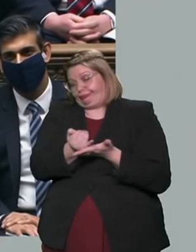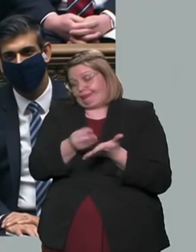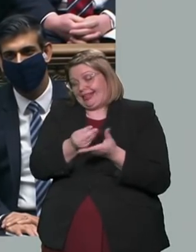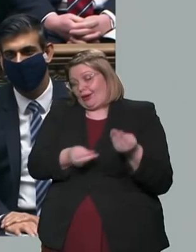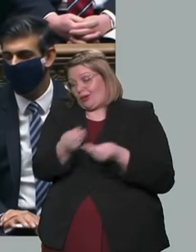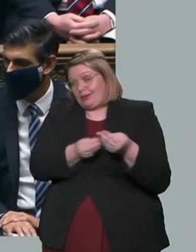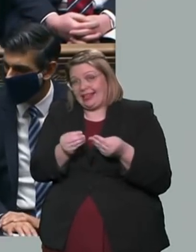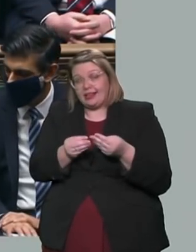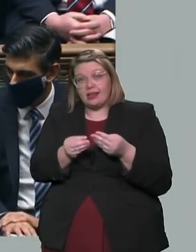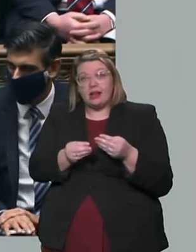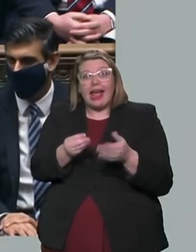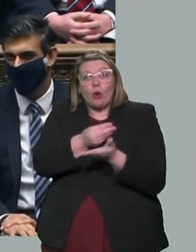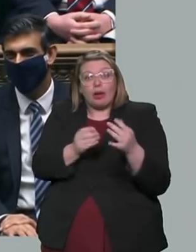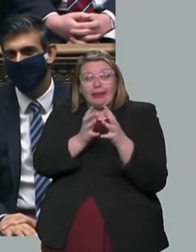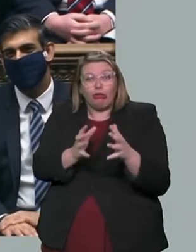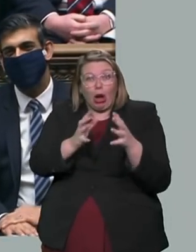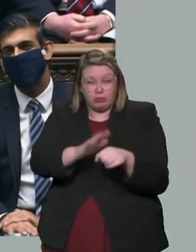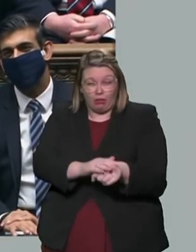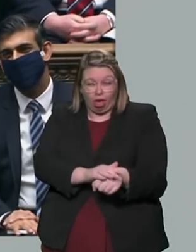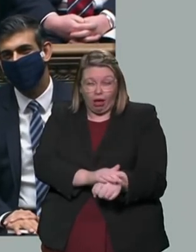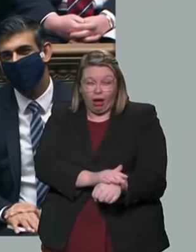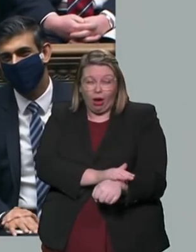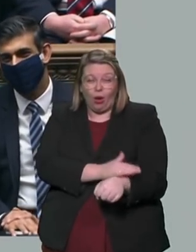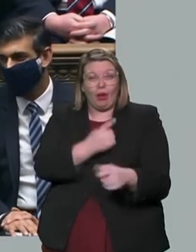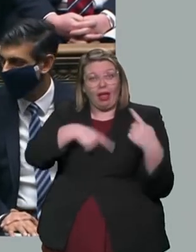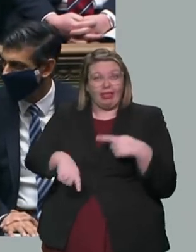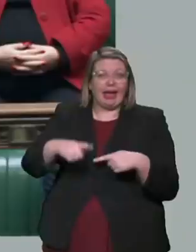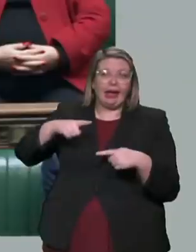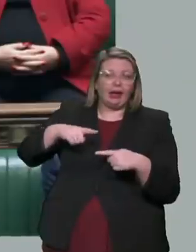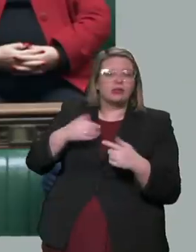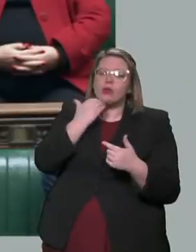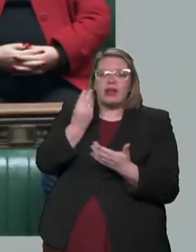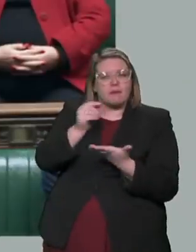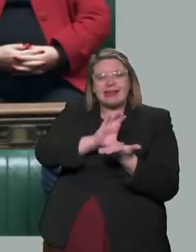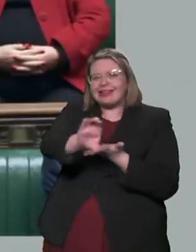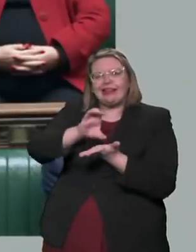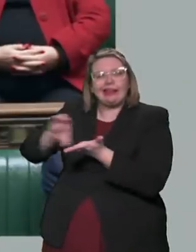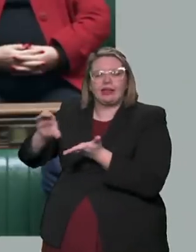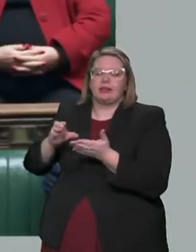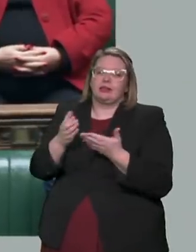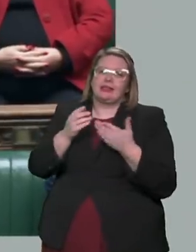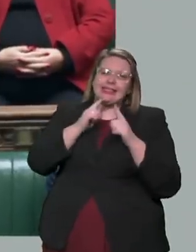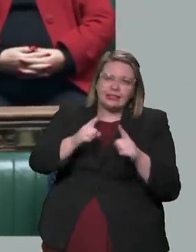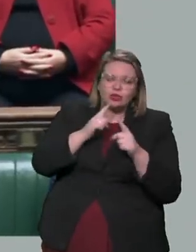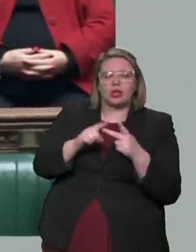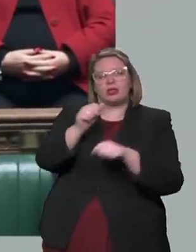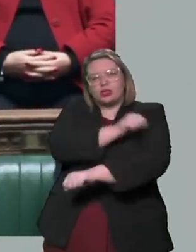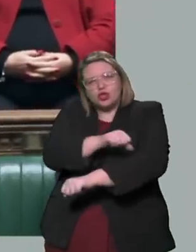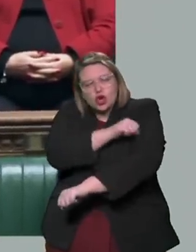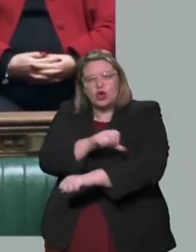low growth and neglect of our public services. And their resolution to fix